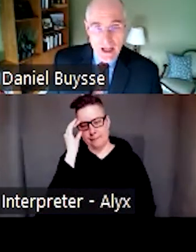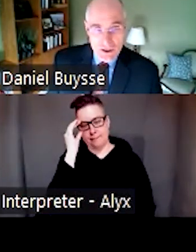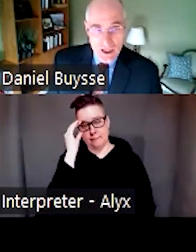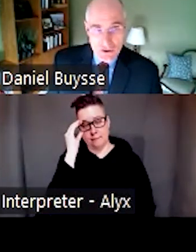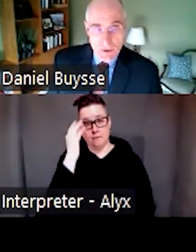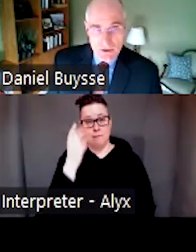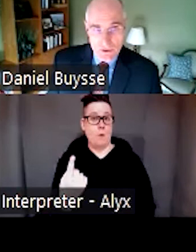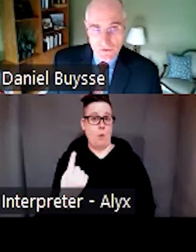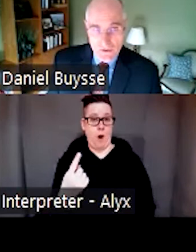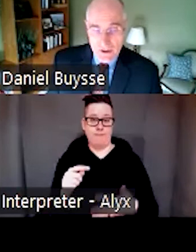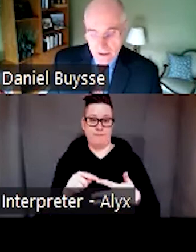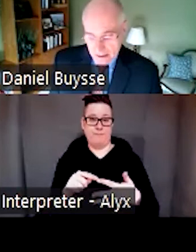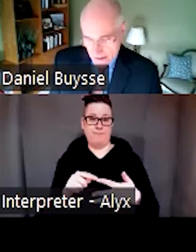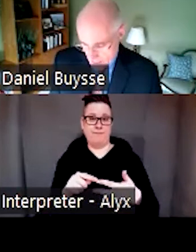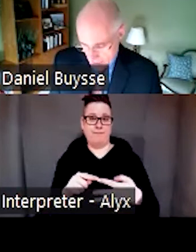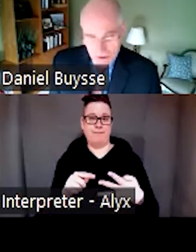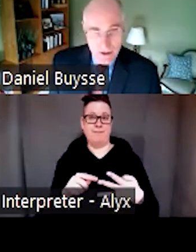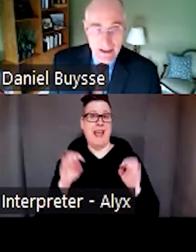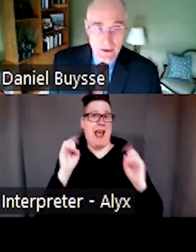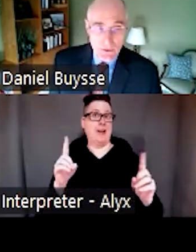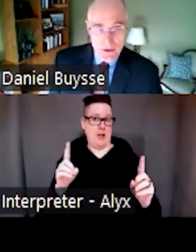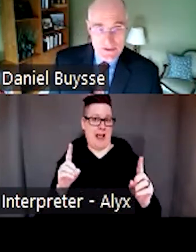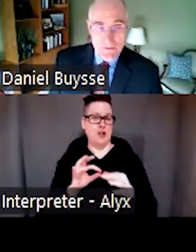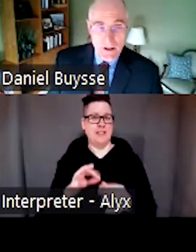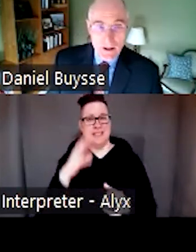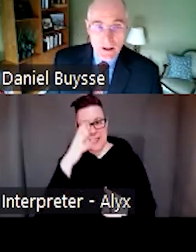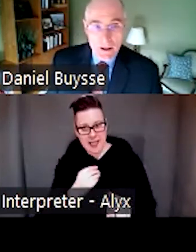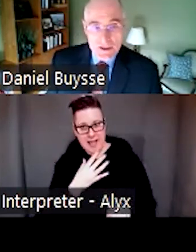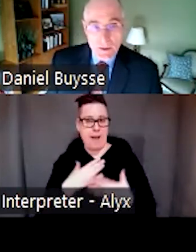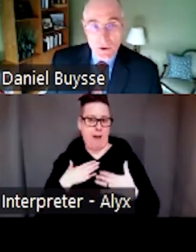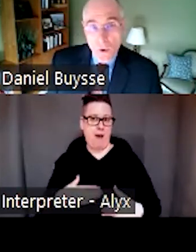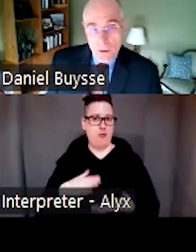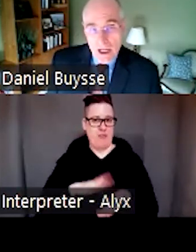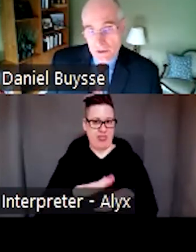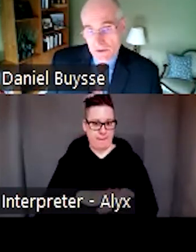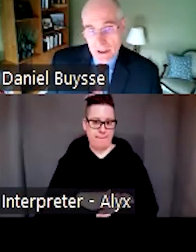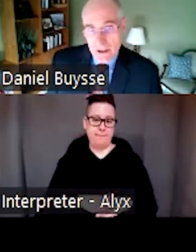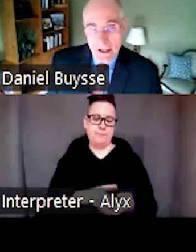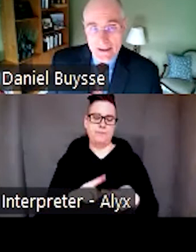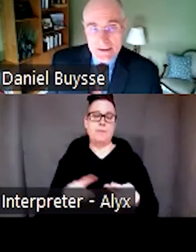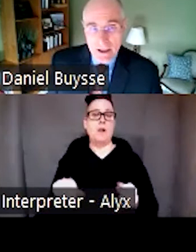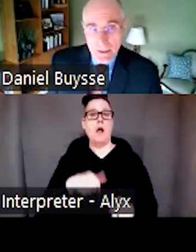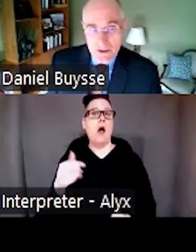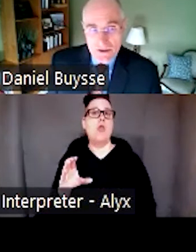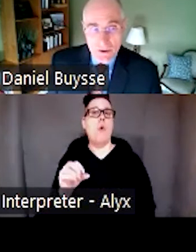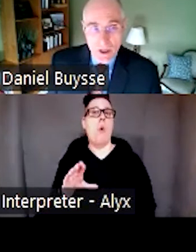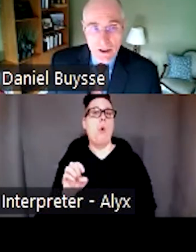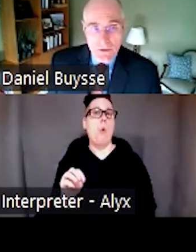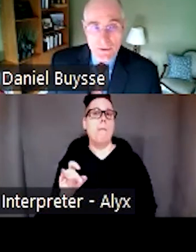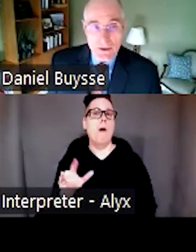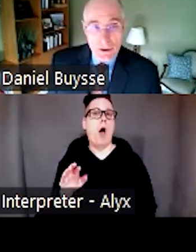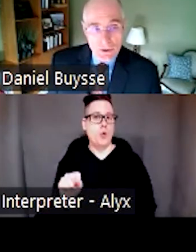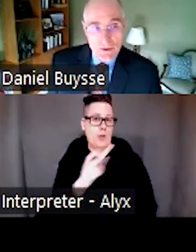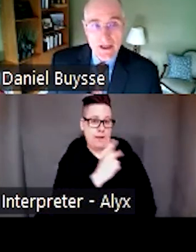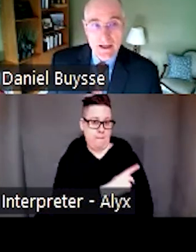the educational modules, is on sleep and circadian rhythms. Some of the core modules that patients are walked